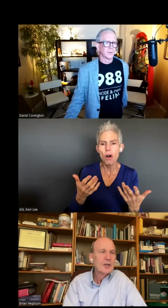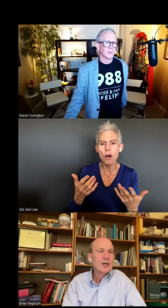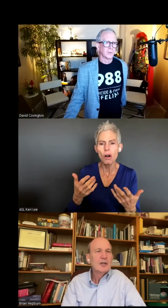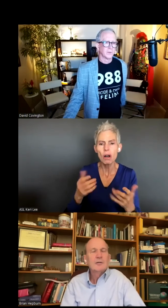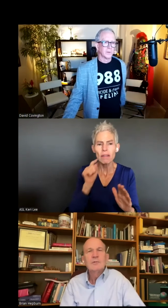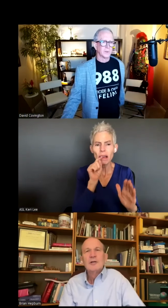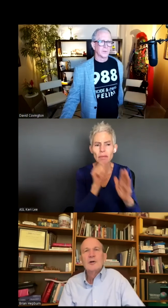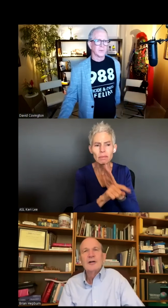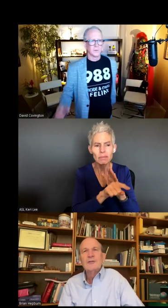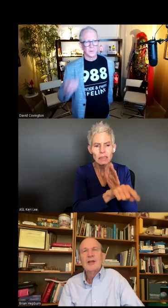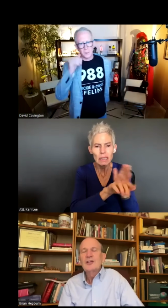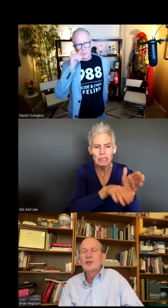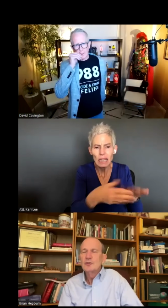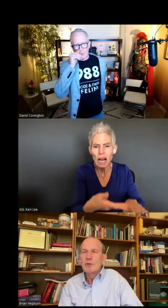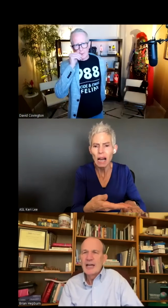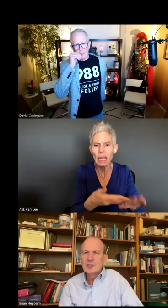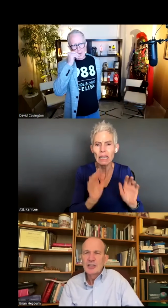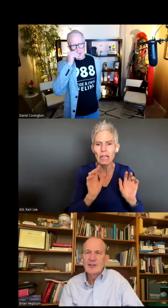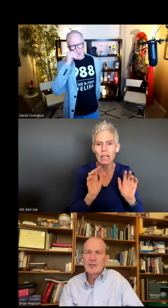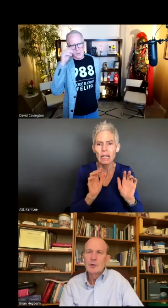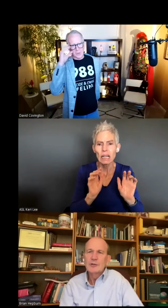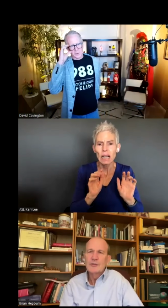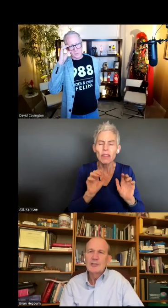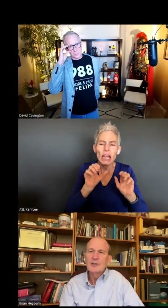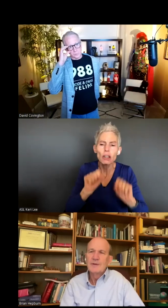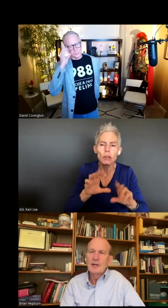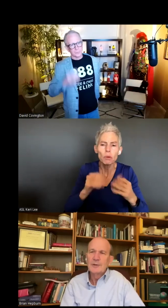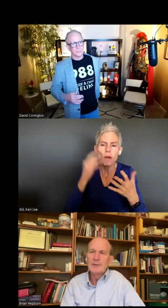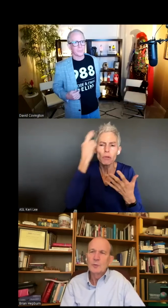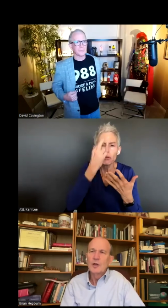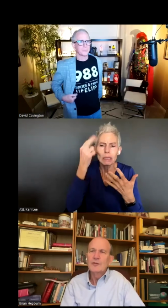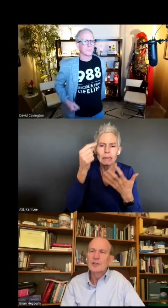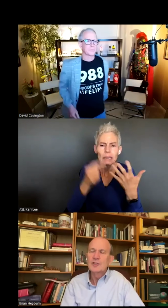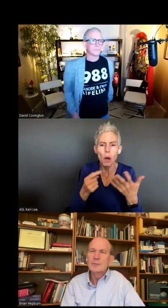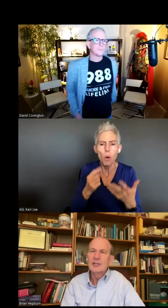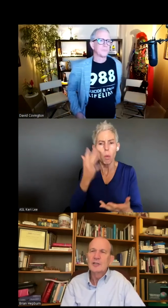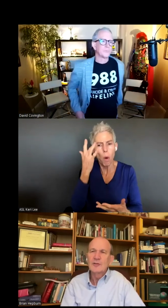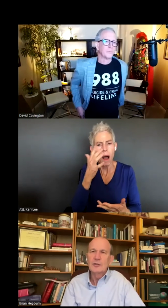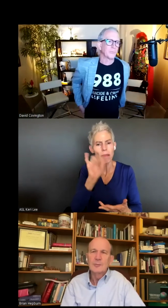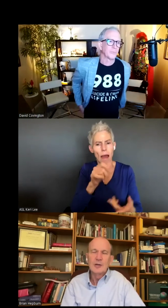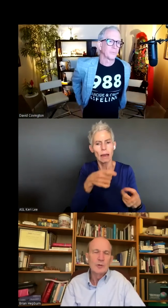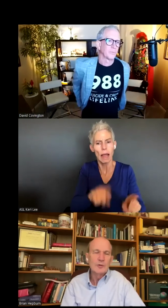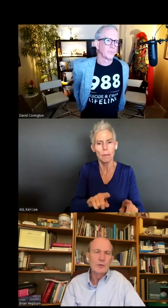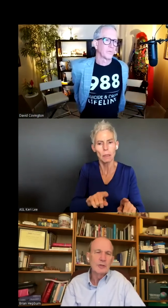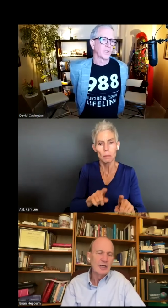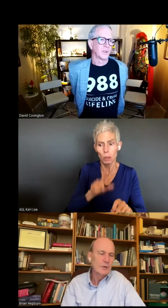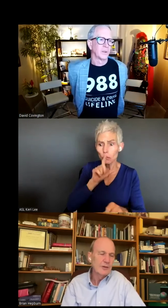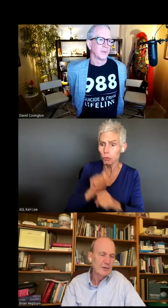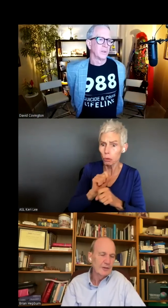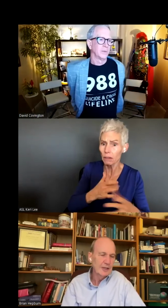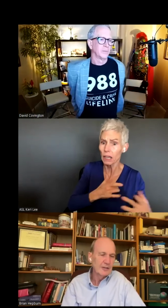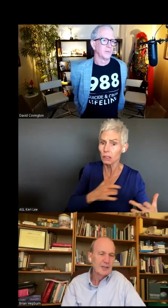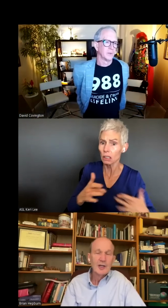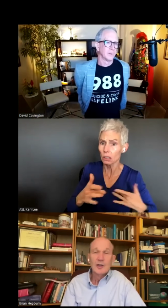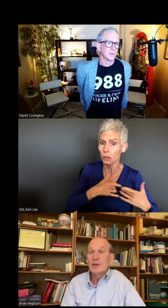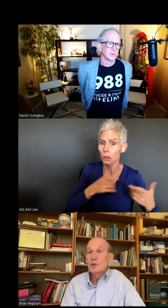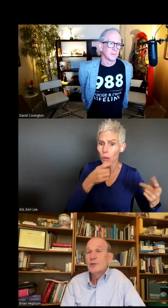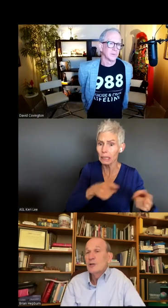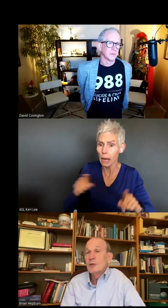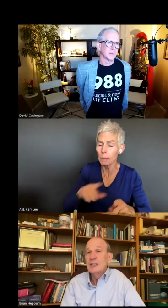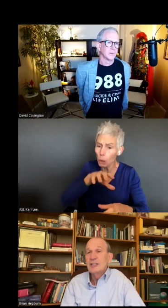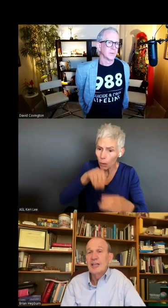murder, that they could rationalize the murder. They just felt that there was a legitimate concern about what was going on with healthcare.